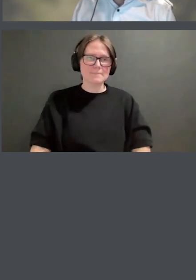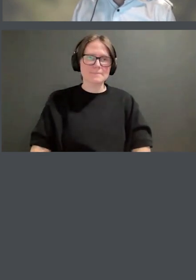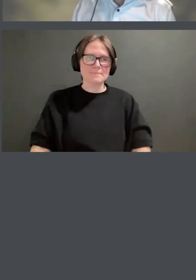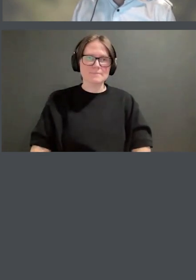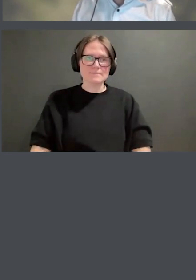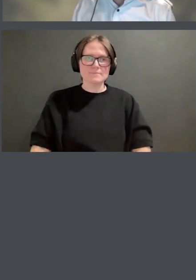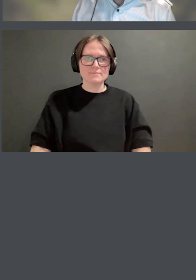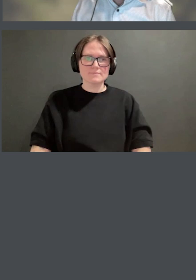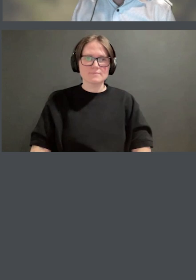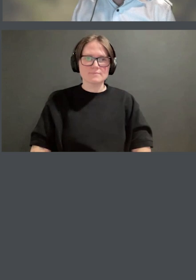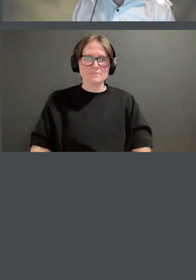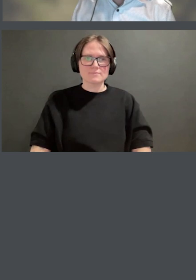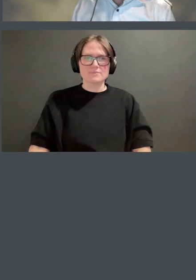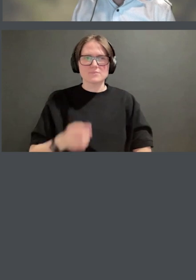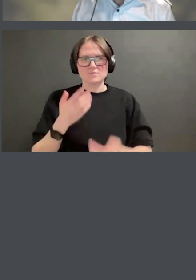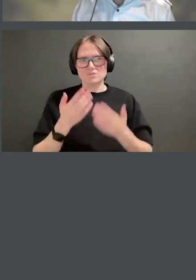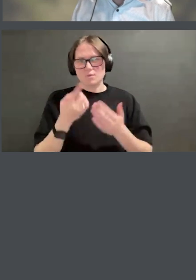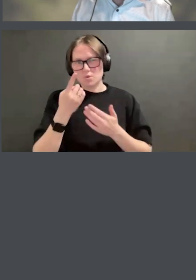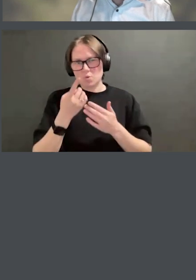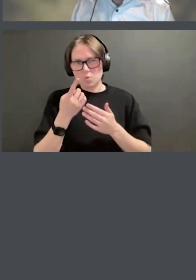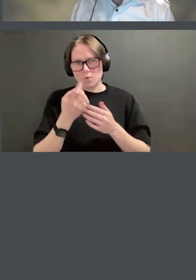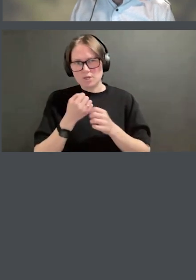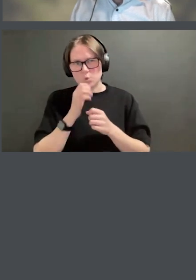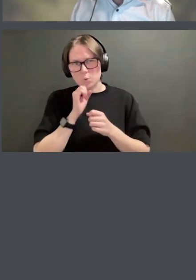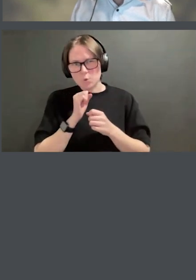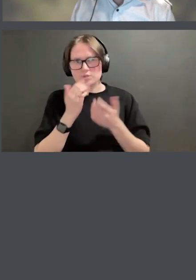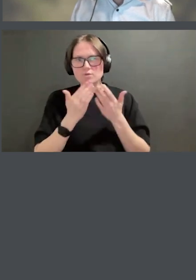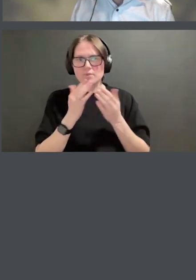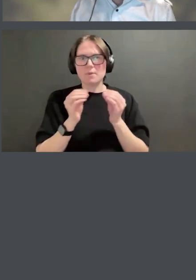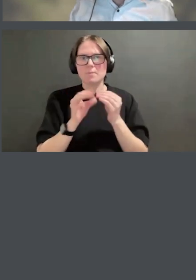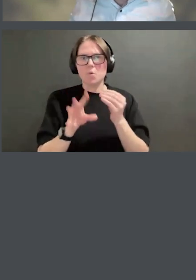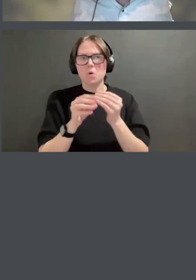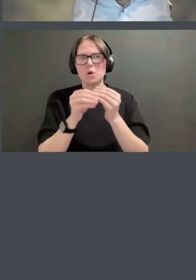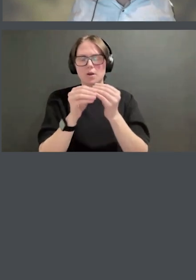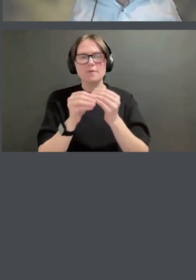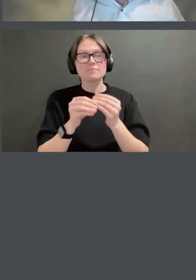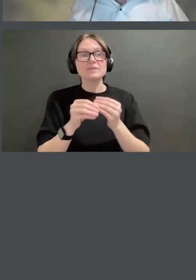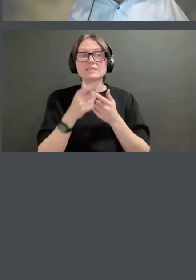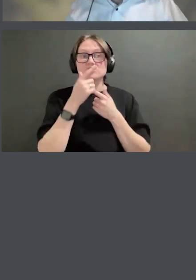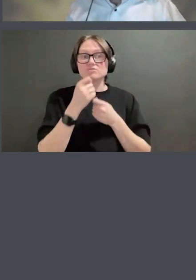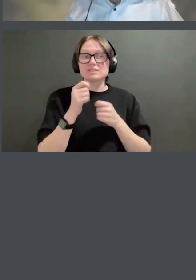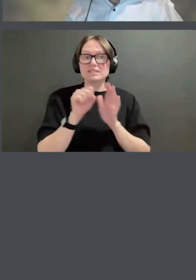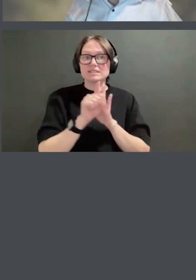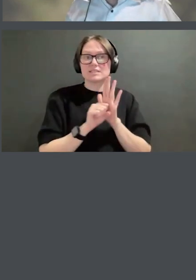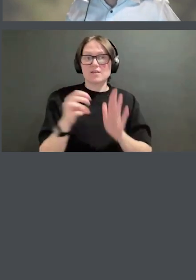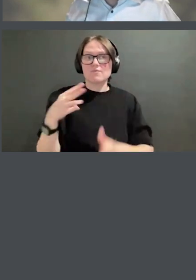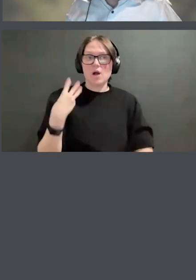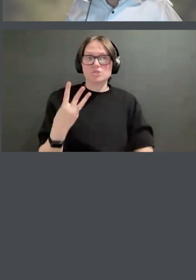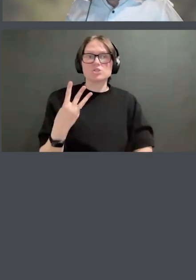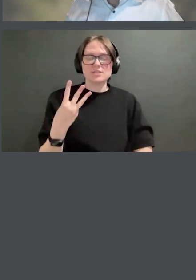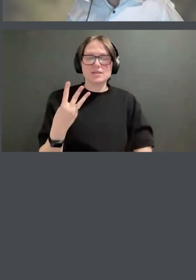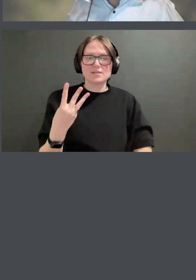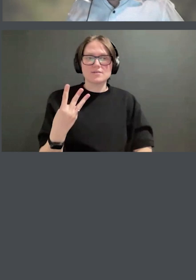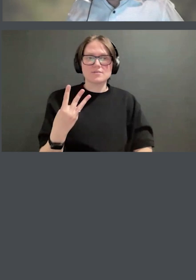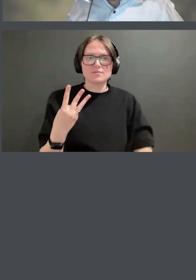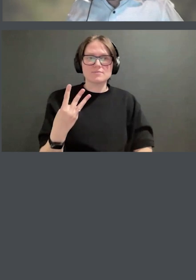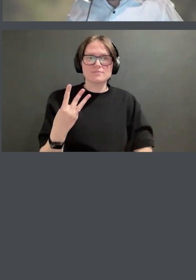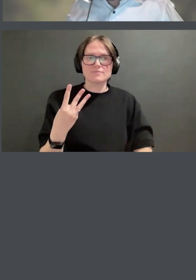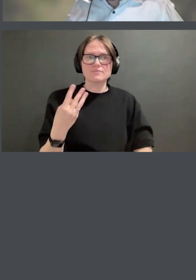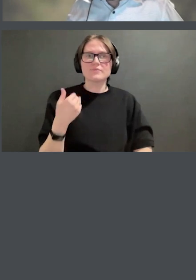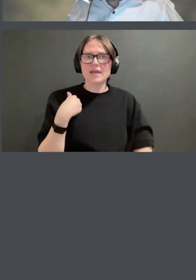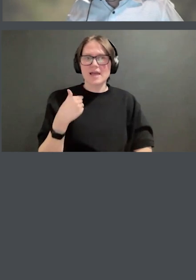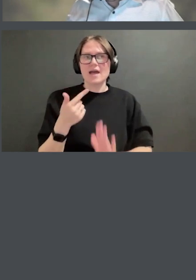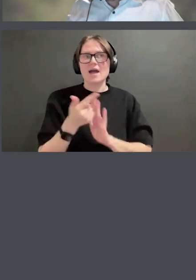probably about a year old. So there might be some more. Interestingly, in the state of Washington, there was a